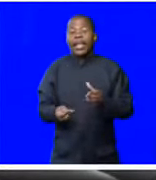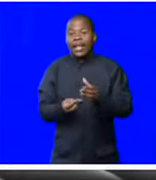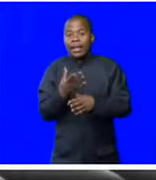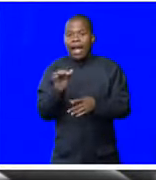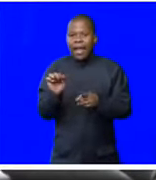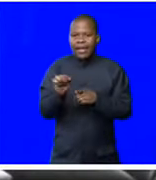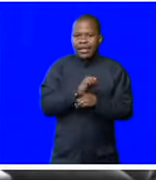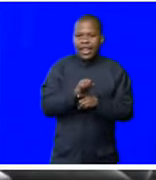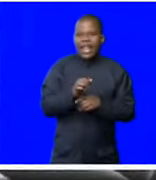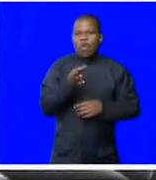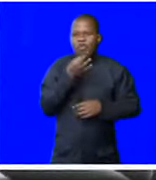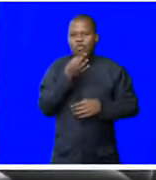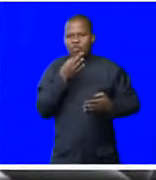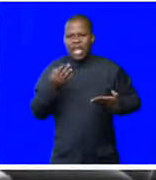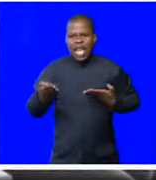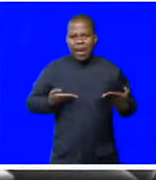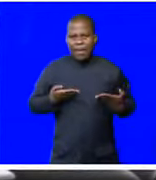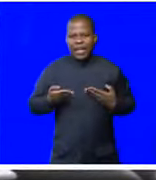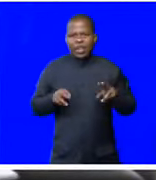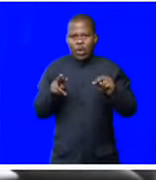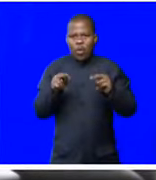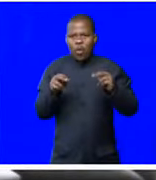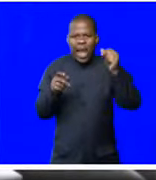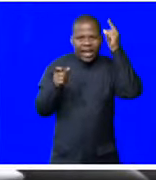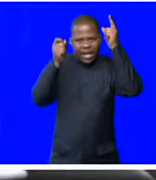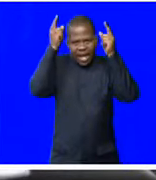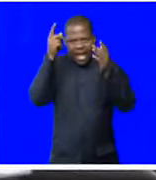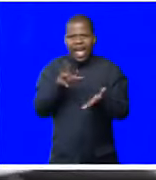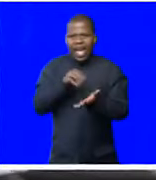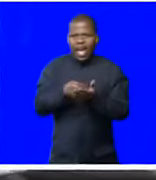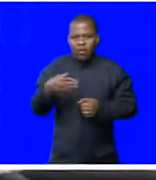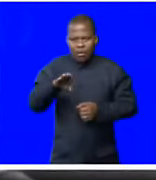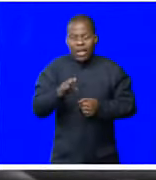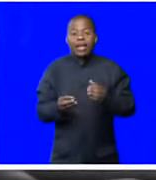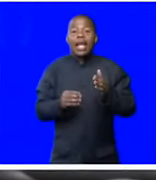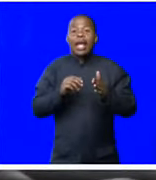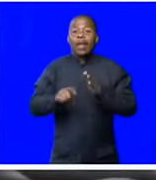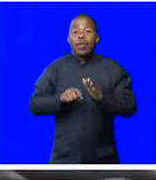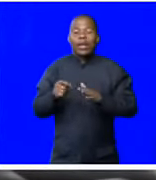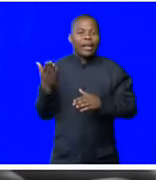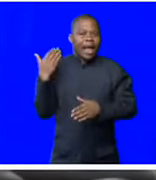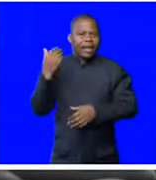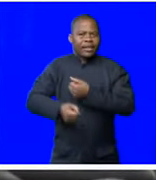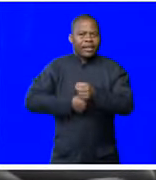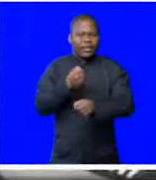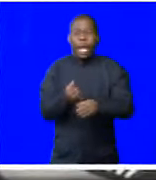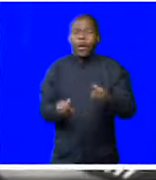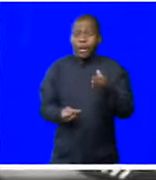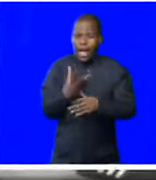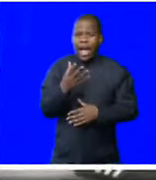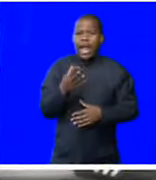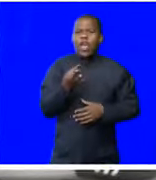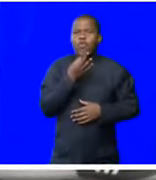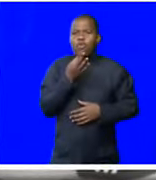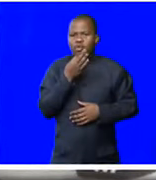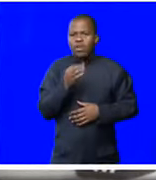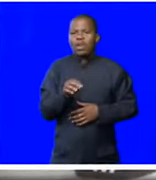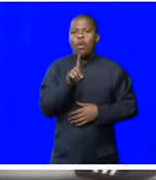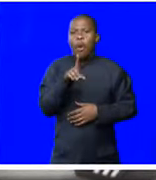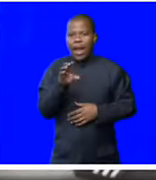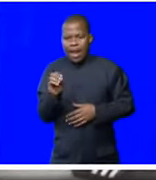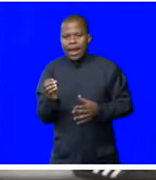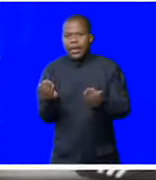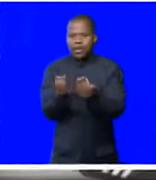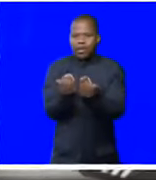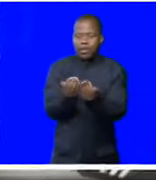a Generation Unlimited Social Entrepreneurship project last year with 100 out-of-school youth. On Tuesday, JA commenced the